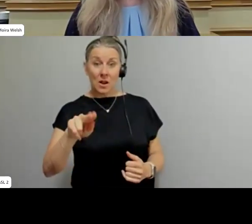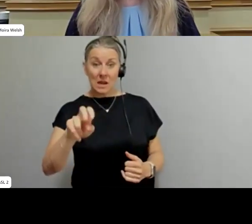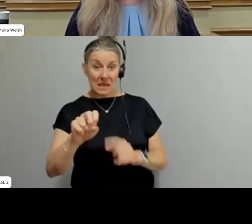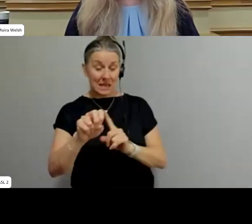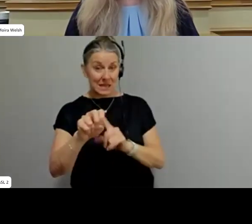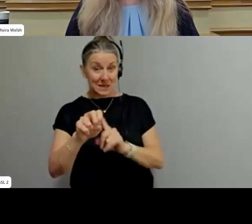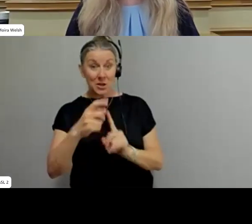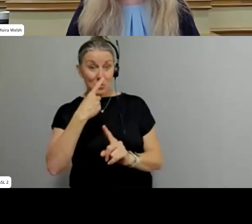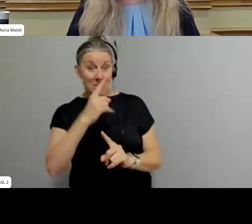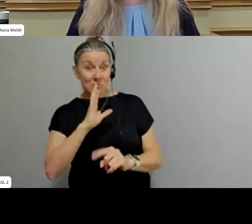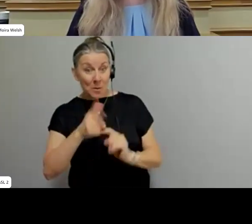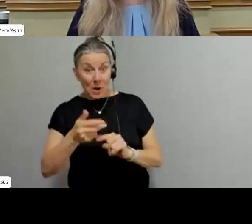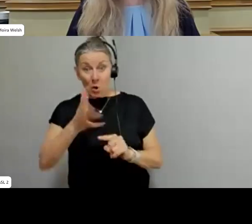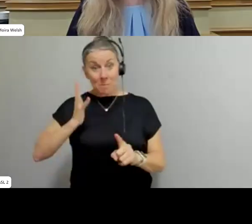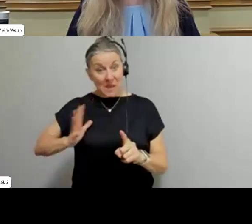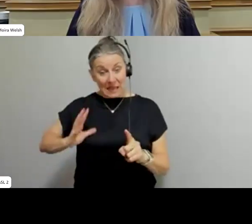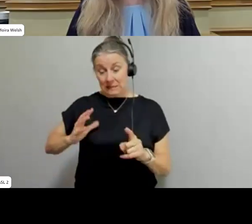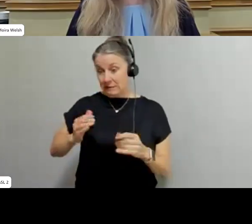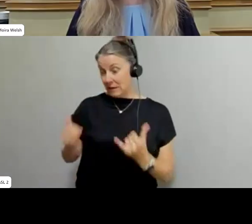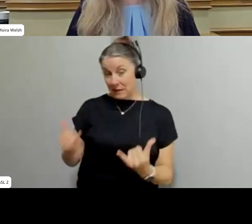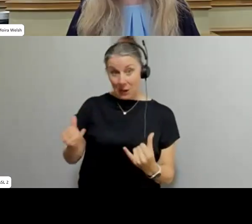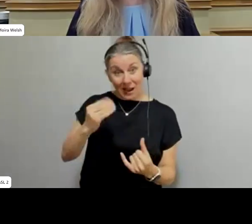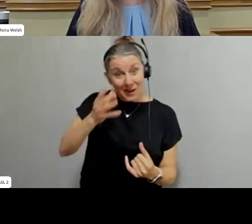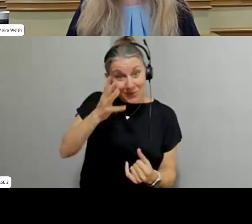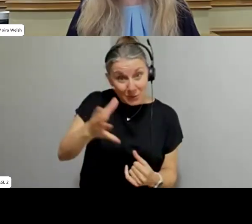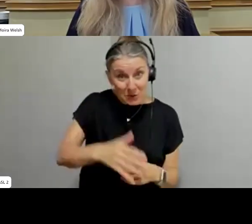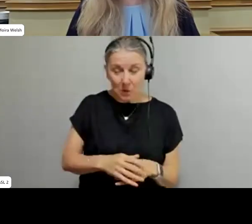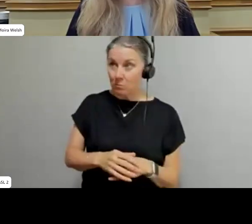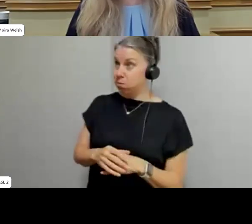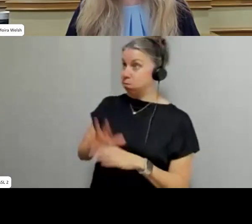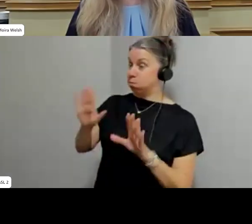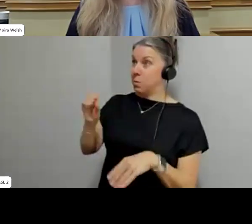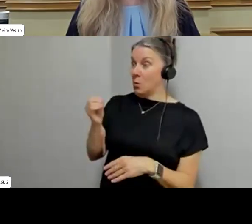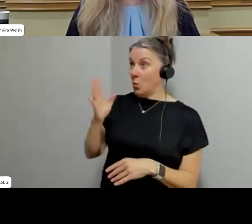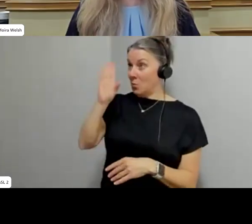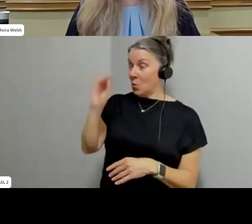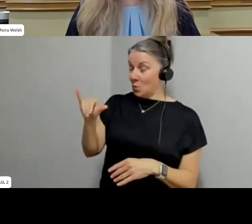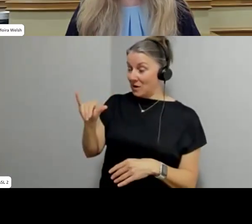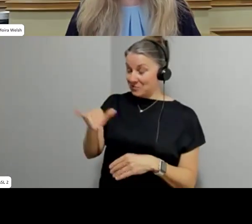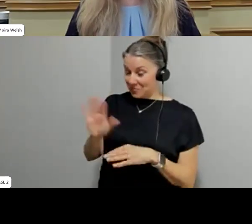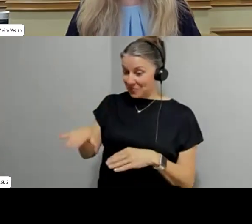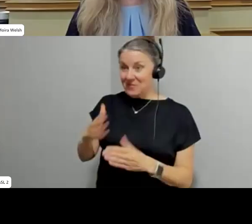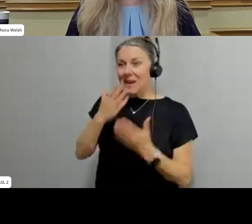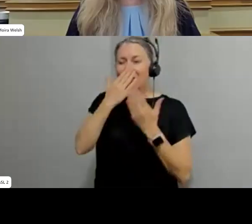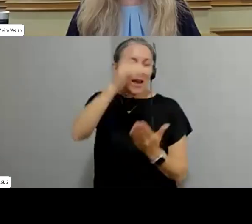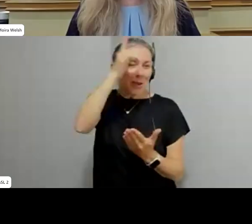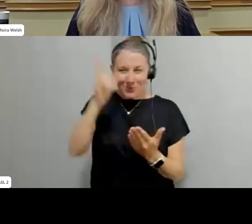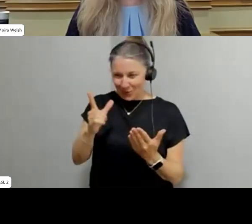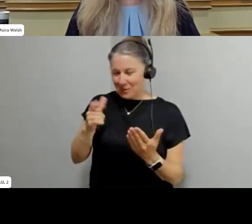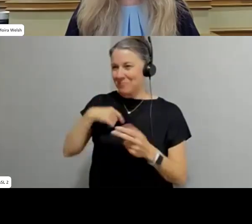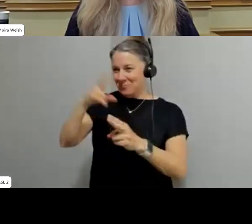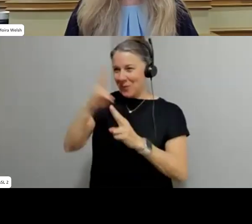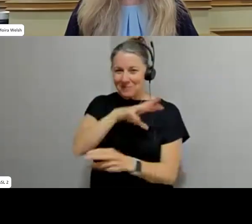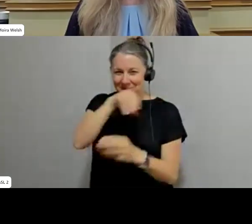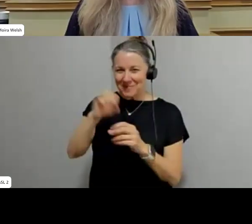your now, and your future. Oh boy. Well, first of all, thank you, Laura, and it's an honor to be part of this panel.